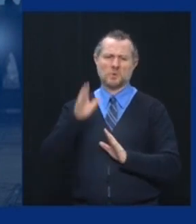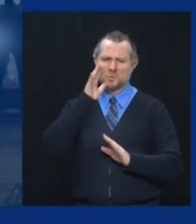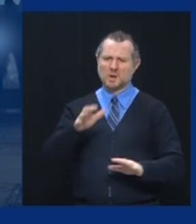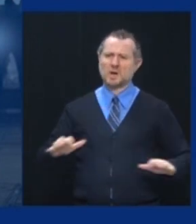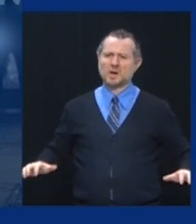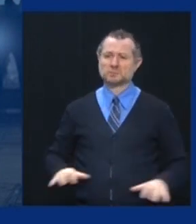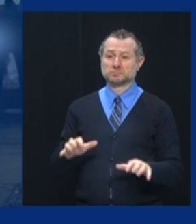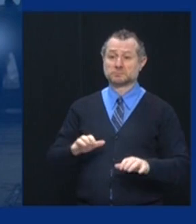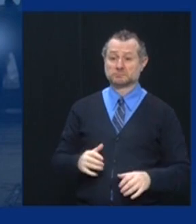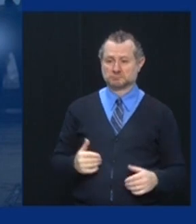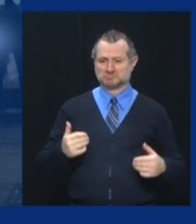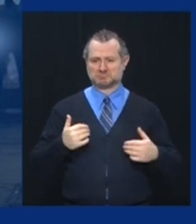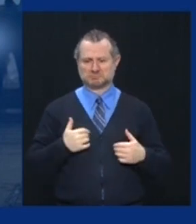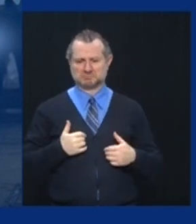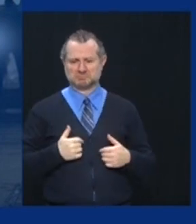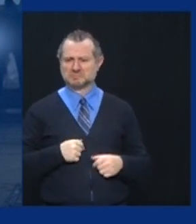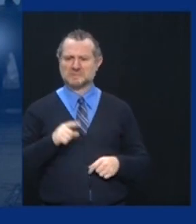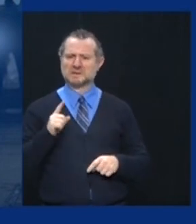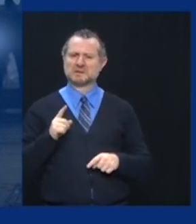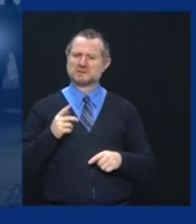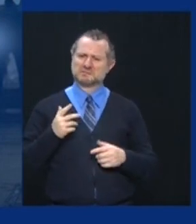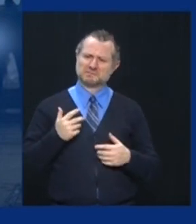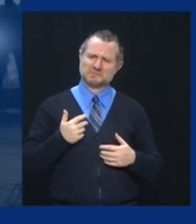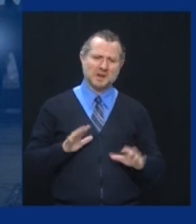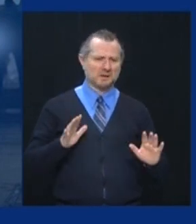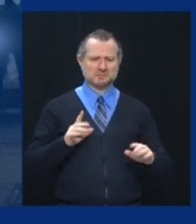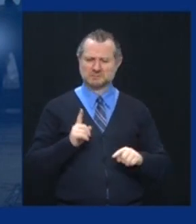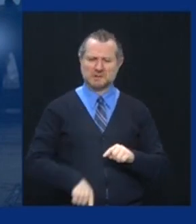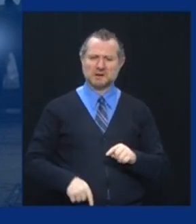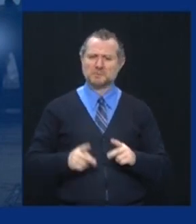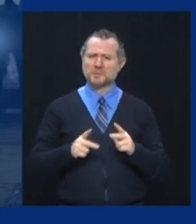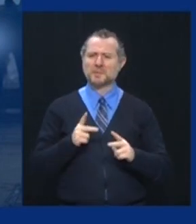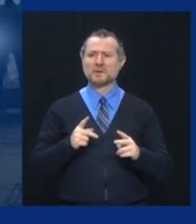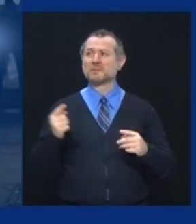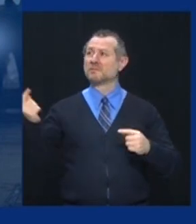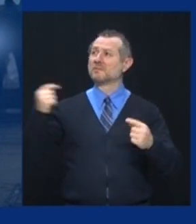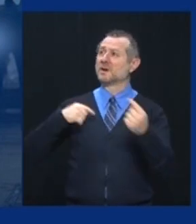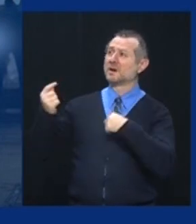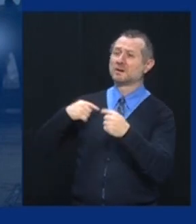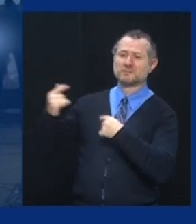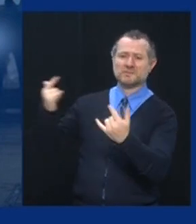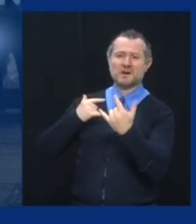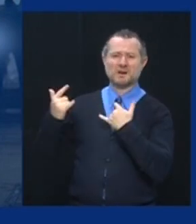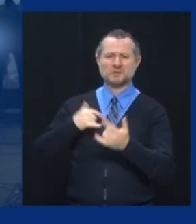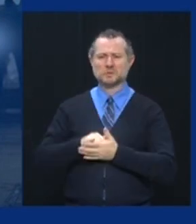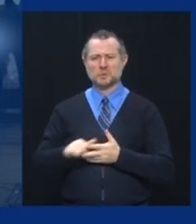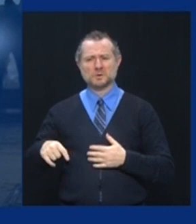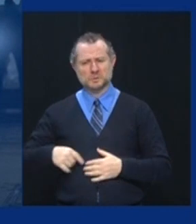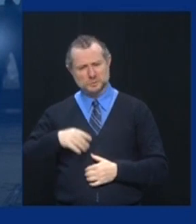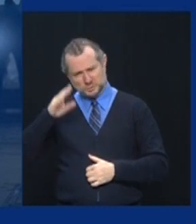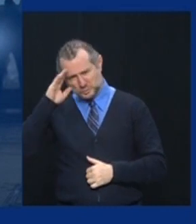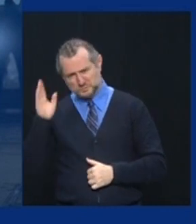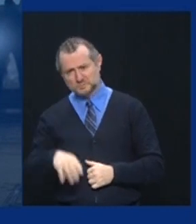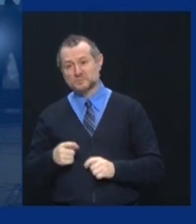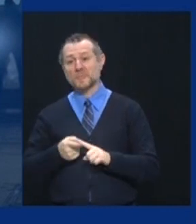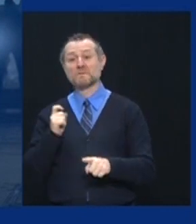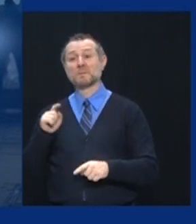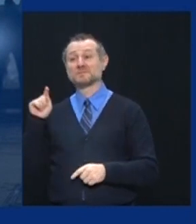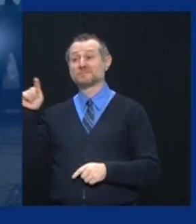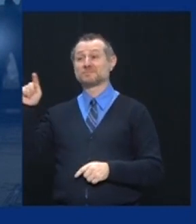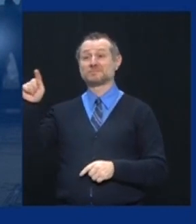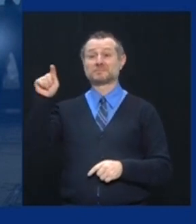allow people to fly into this state who we know are coming from countries that have other